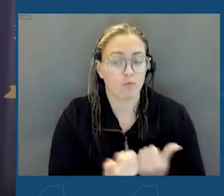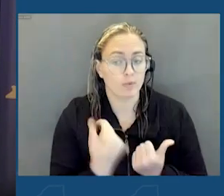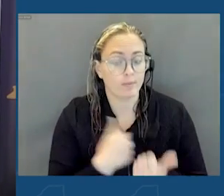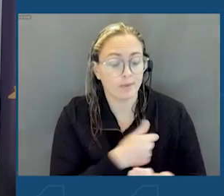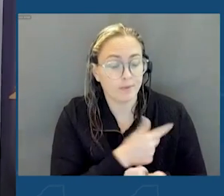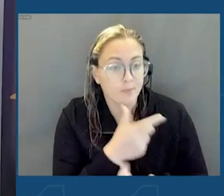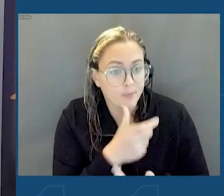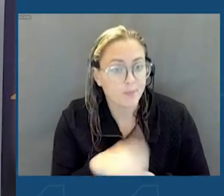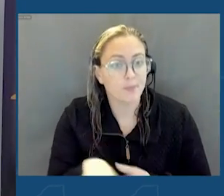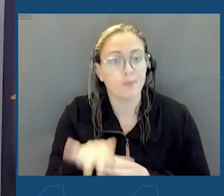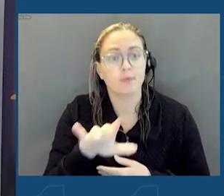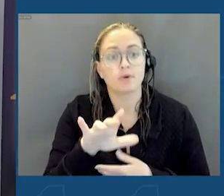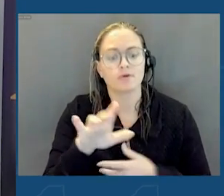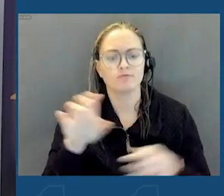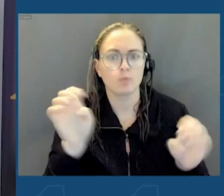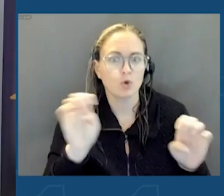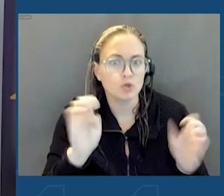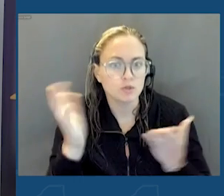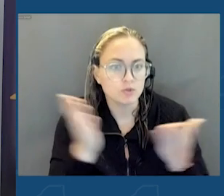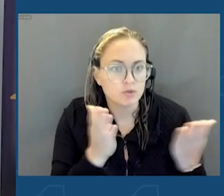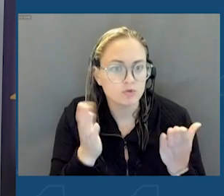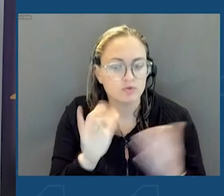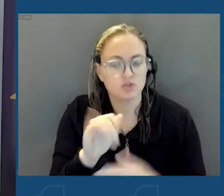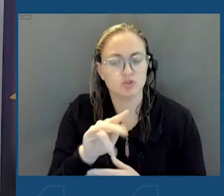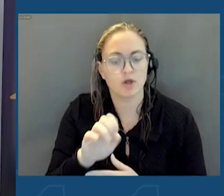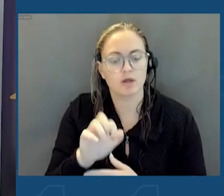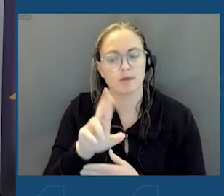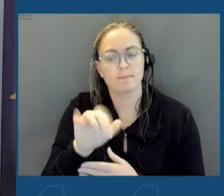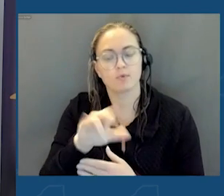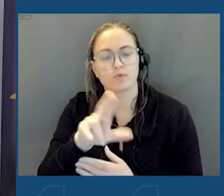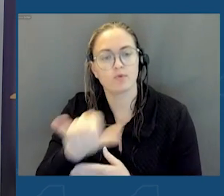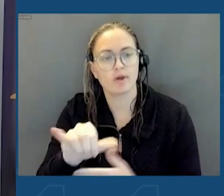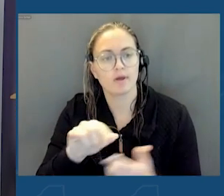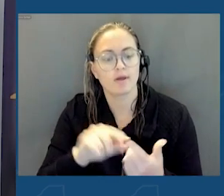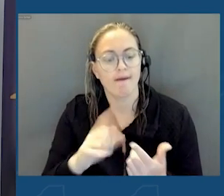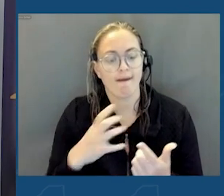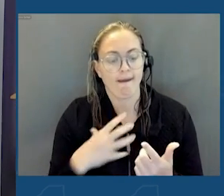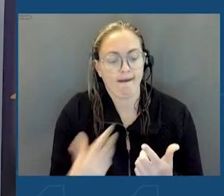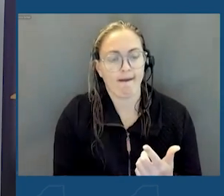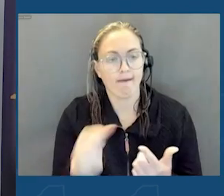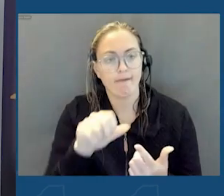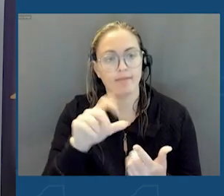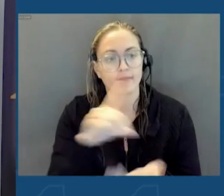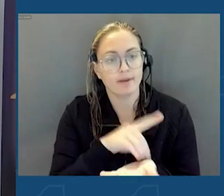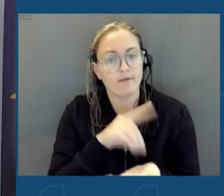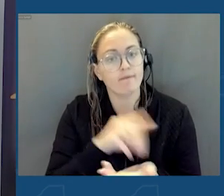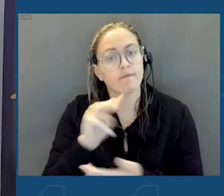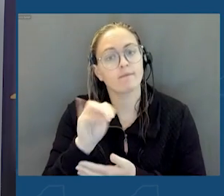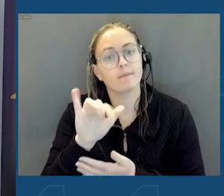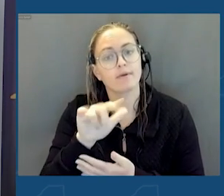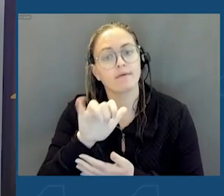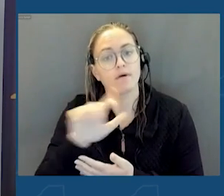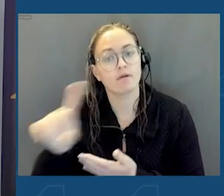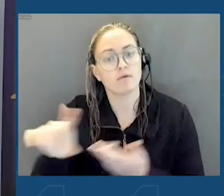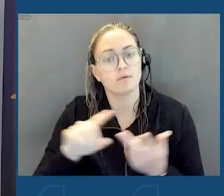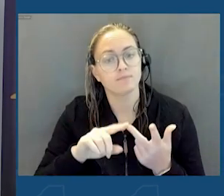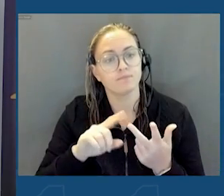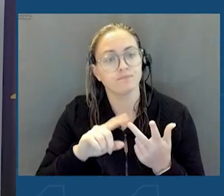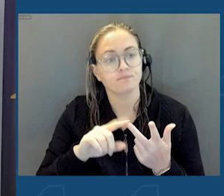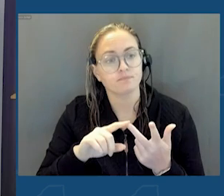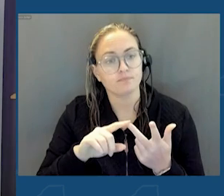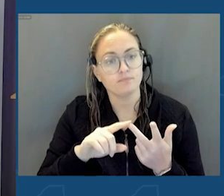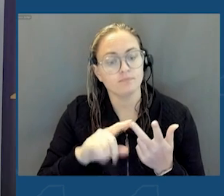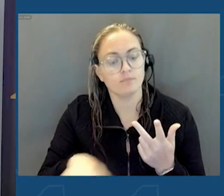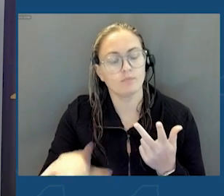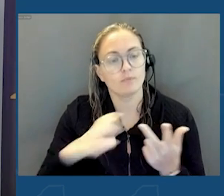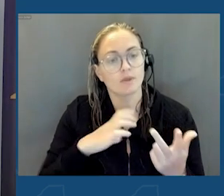Commissioner of Emergency Services, Jackie Bray. We have our Commissioner of Health, Dr. McDonald. We have Commissioner Sagos, our